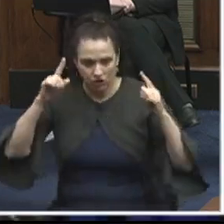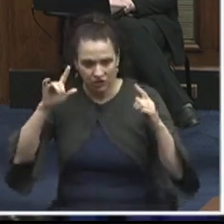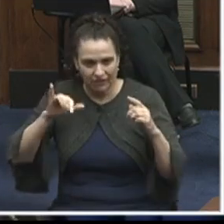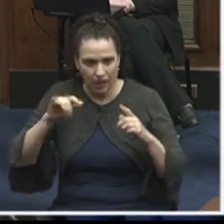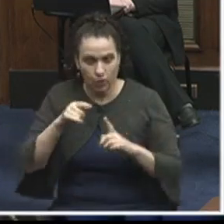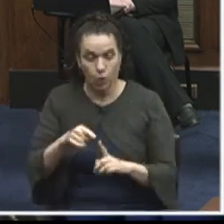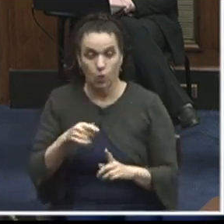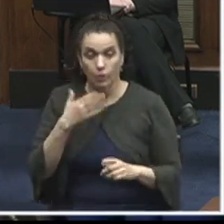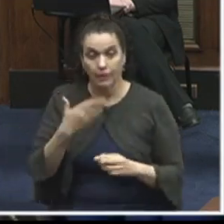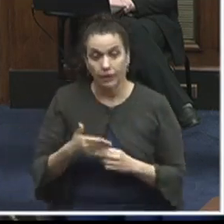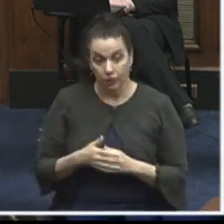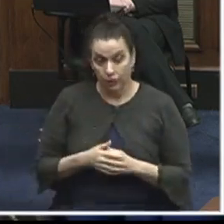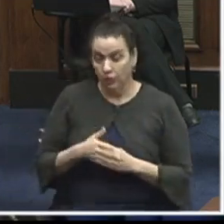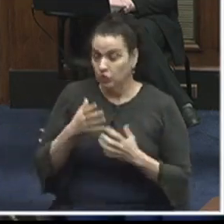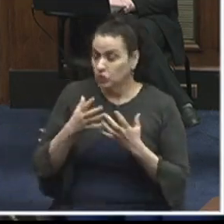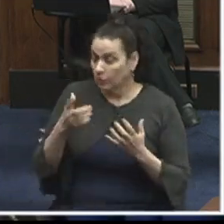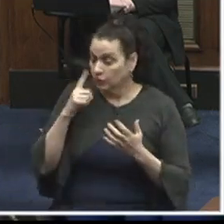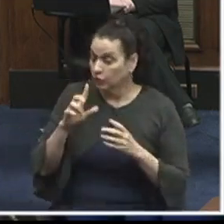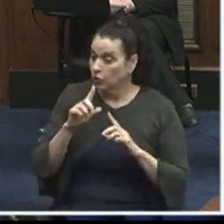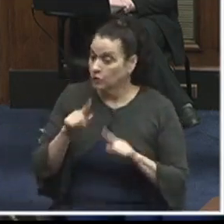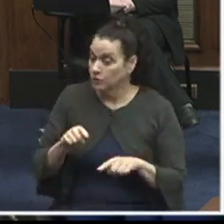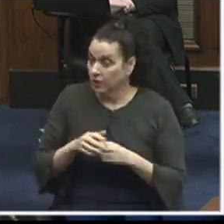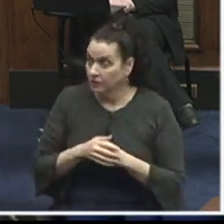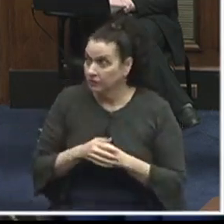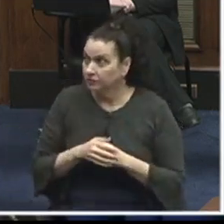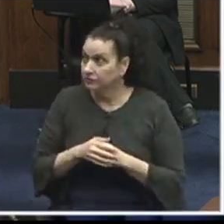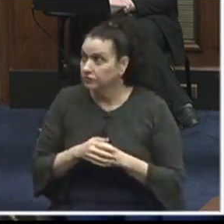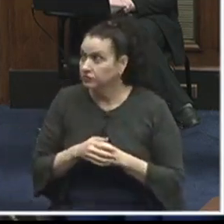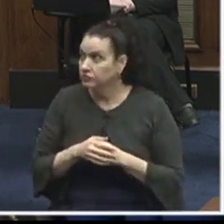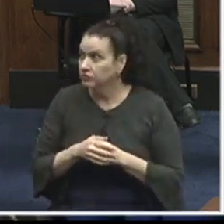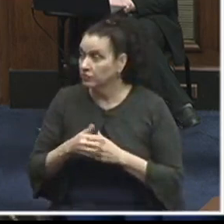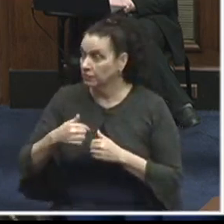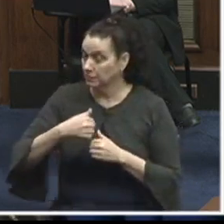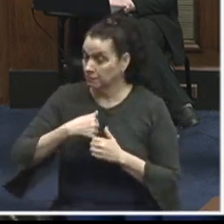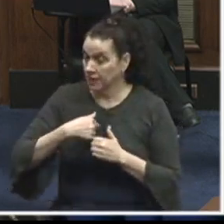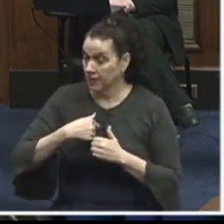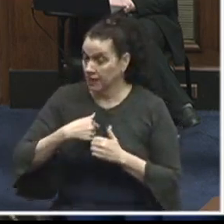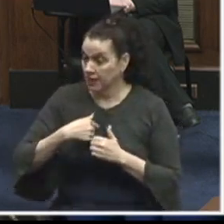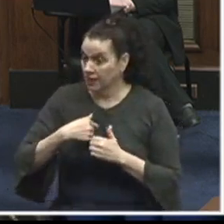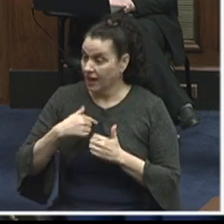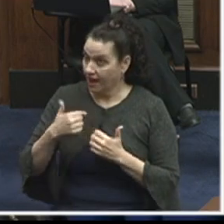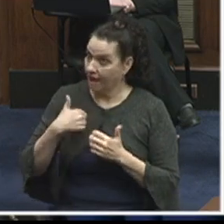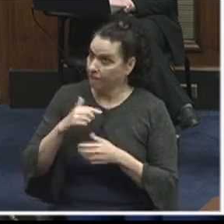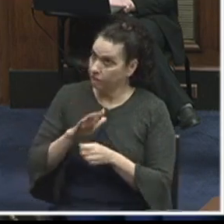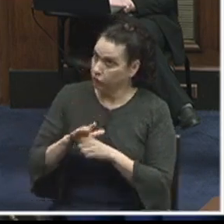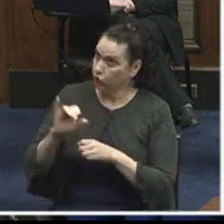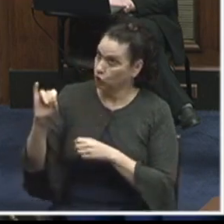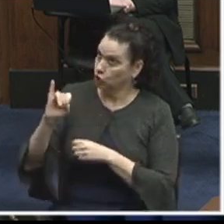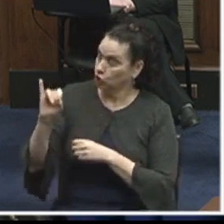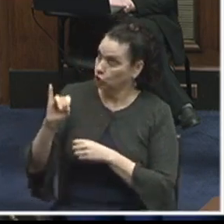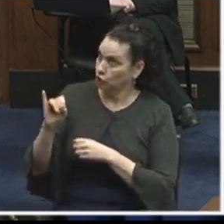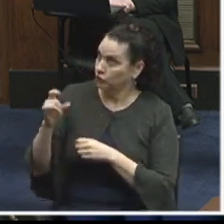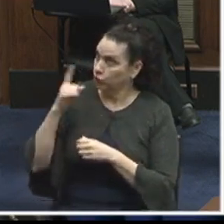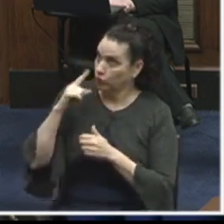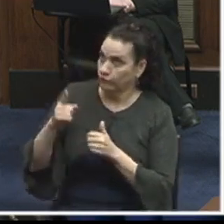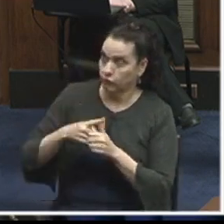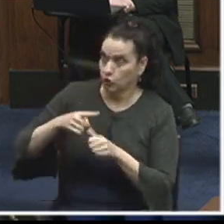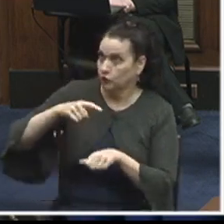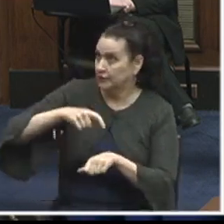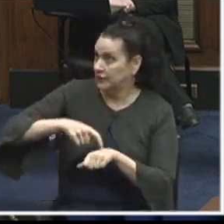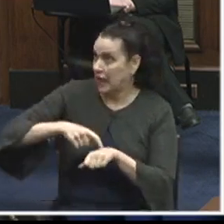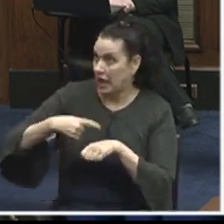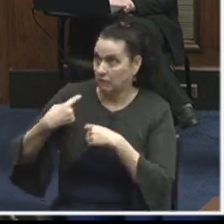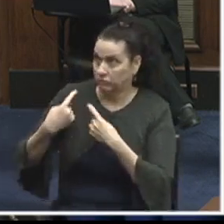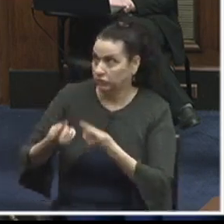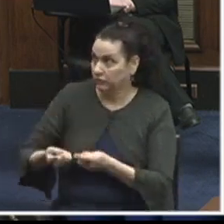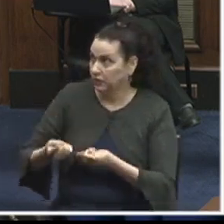Thank you so much for that response. I will just say, as someone who has been fully insured for the first time in my life